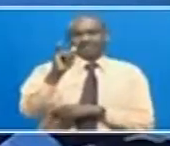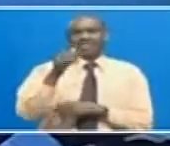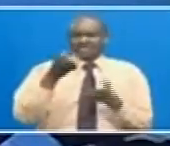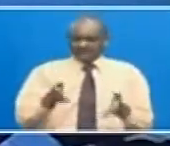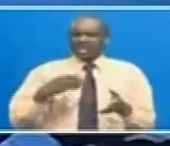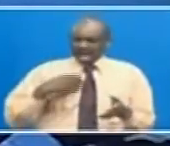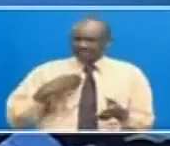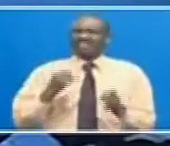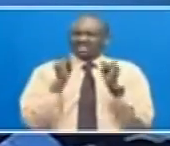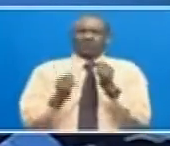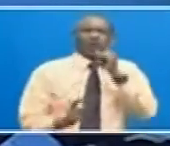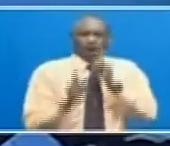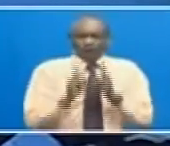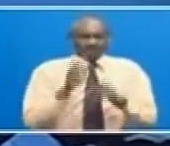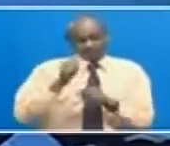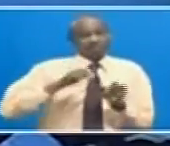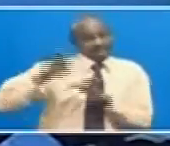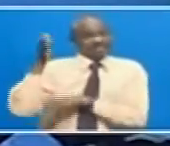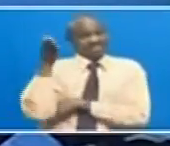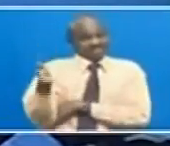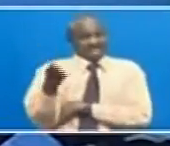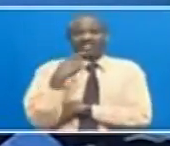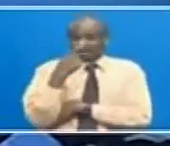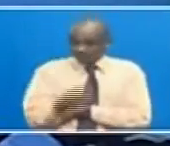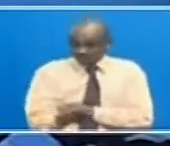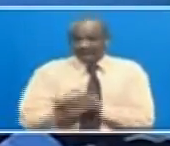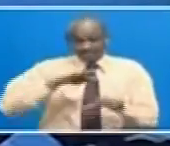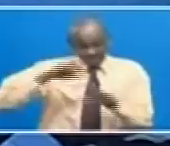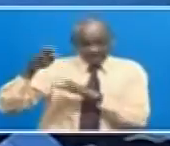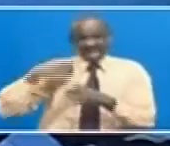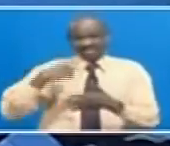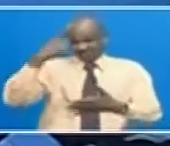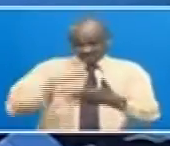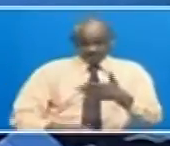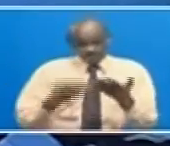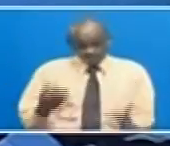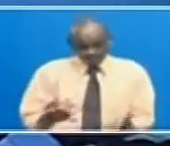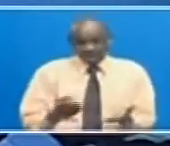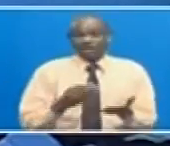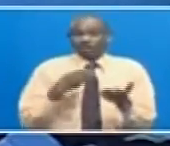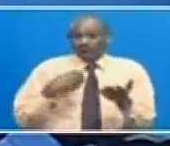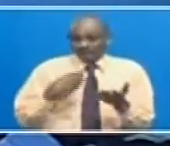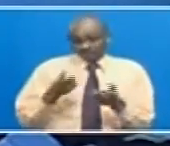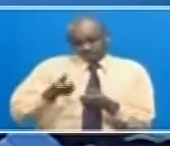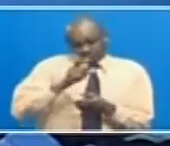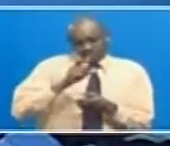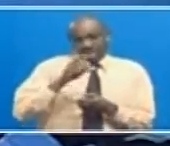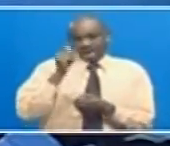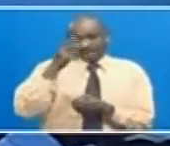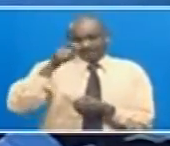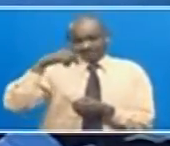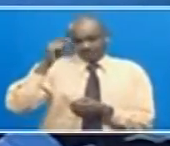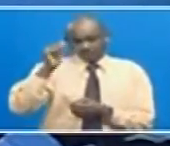begin with some news just in from Parliament, where we've seen Parliament has scrapped the motion to raise co-capital for